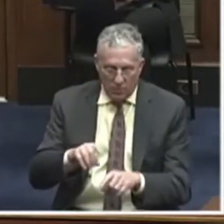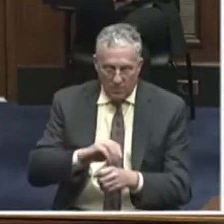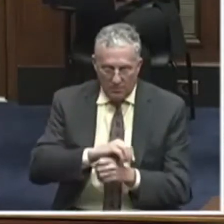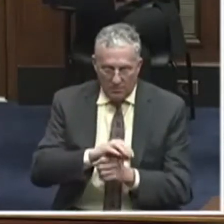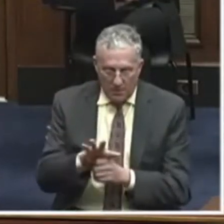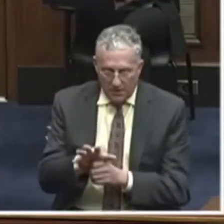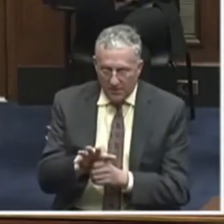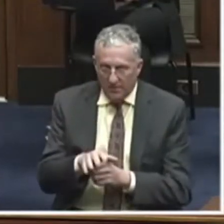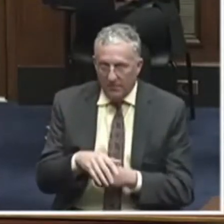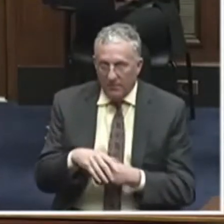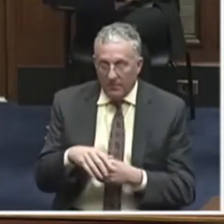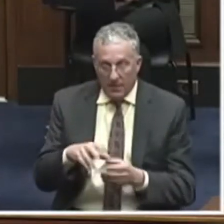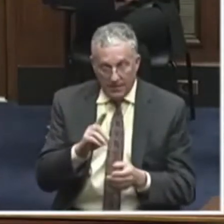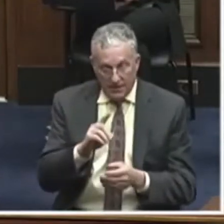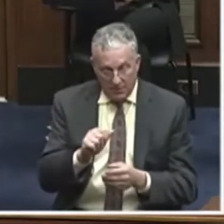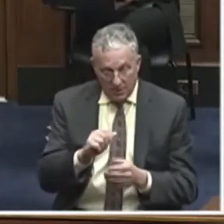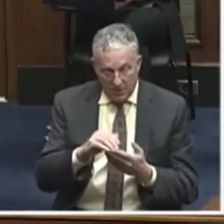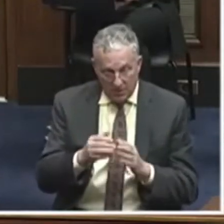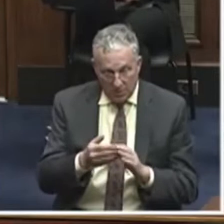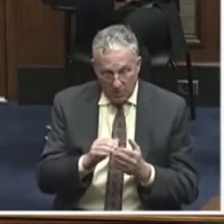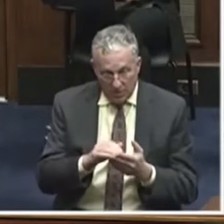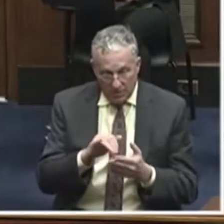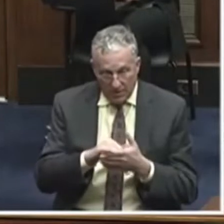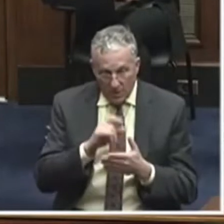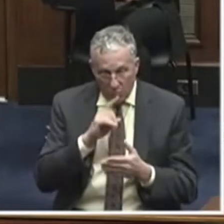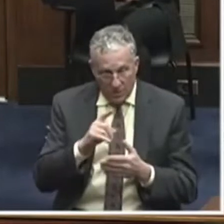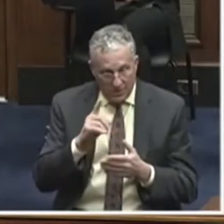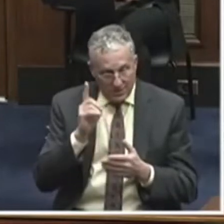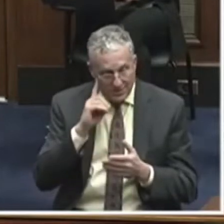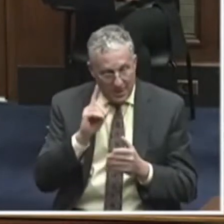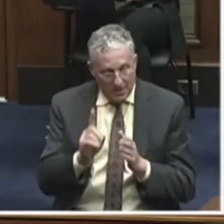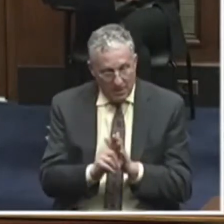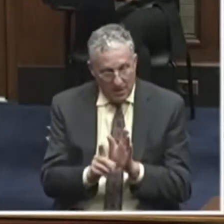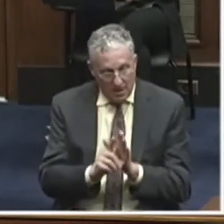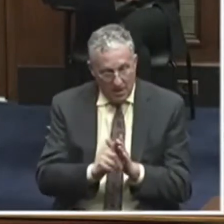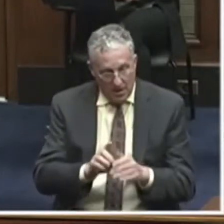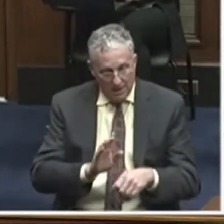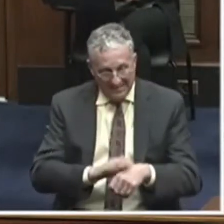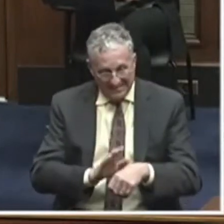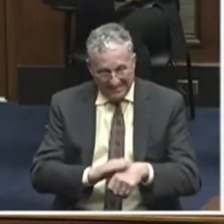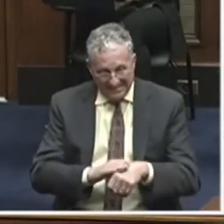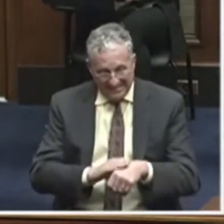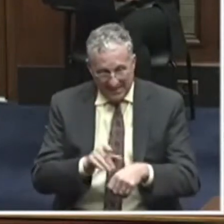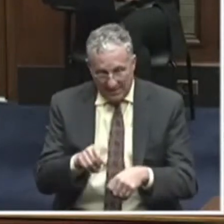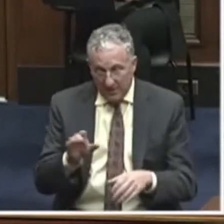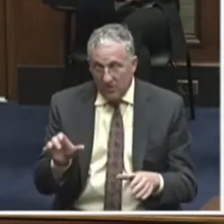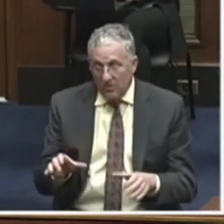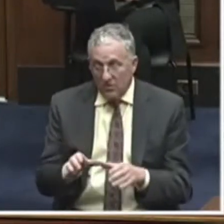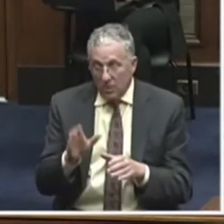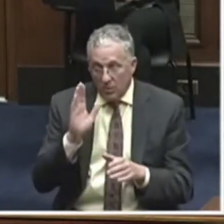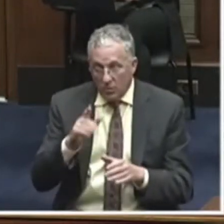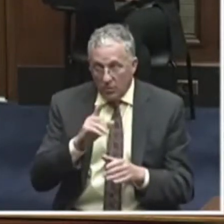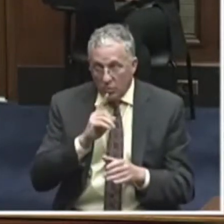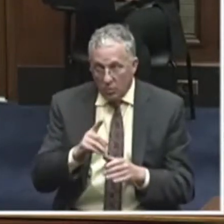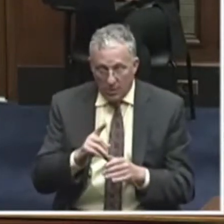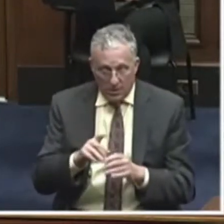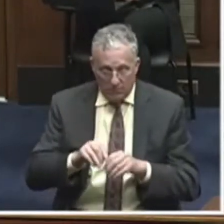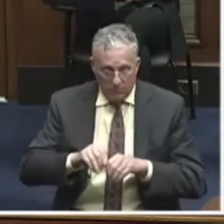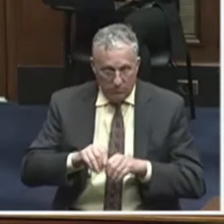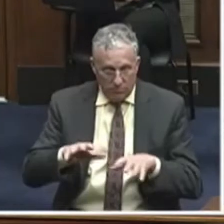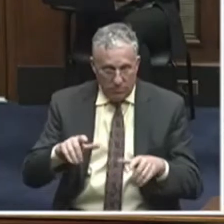it was the disability community, in fact, that sounded alarms early on, warning that this crisis would be a mass disabling